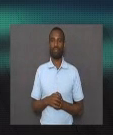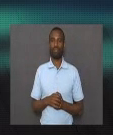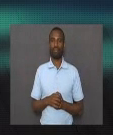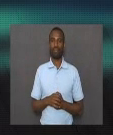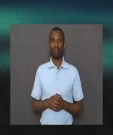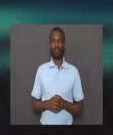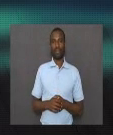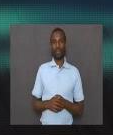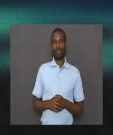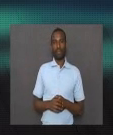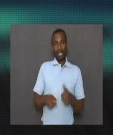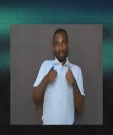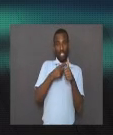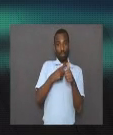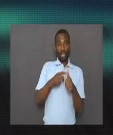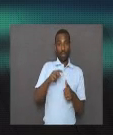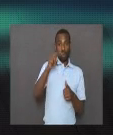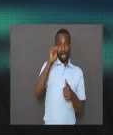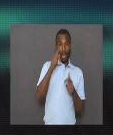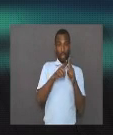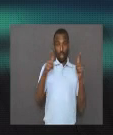by absolute temperature.